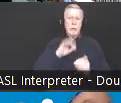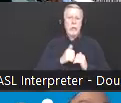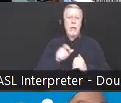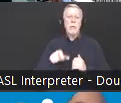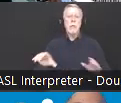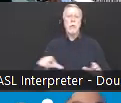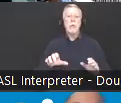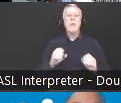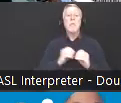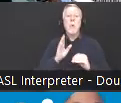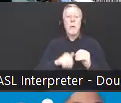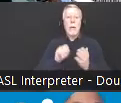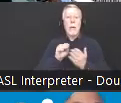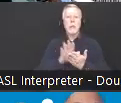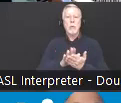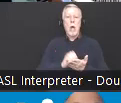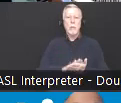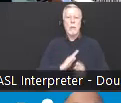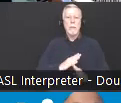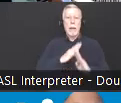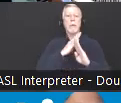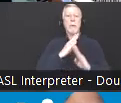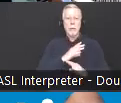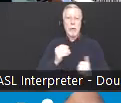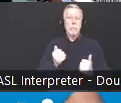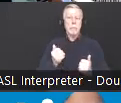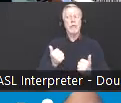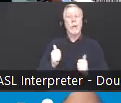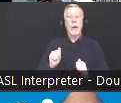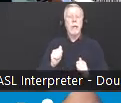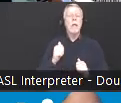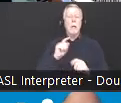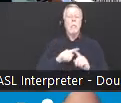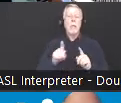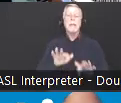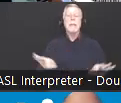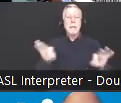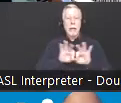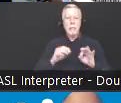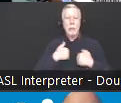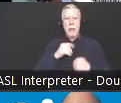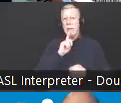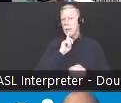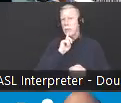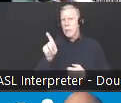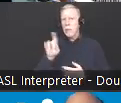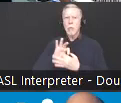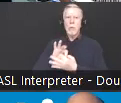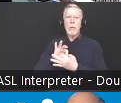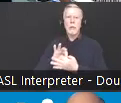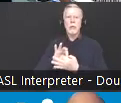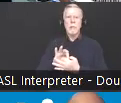document barriers or just try, but that it's going to be essential to have that real relationship, whatever it